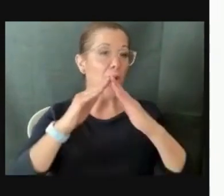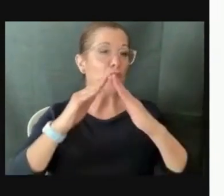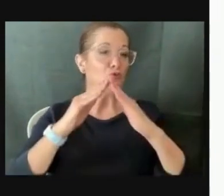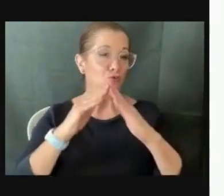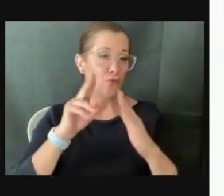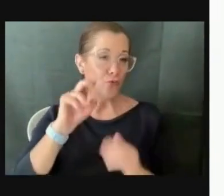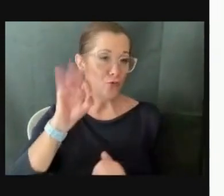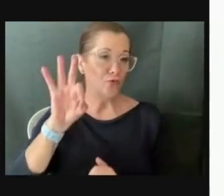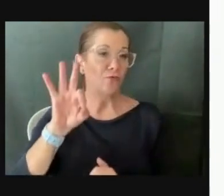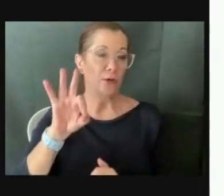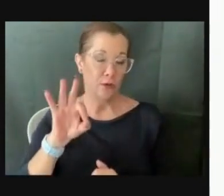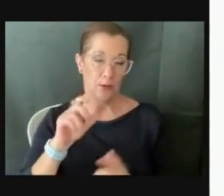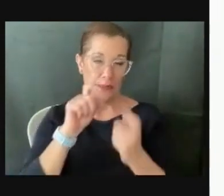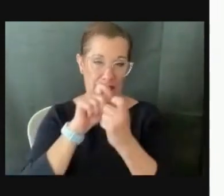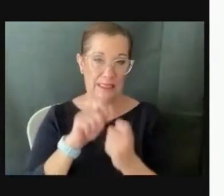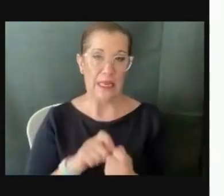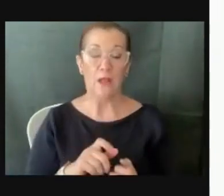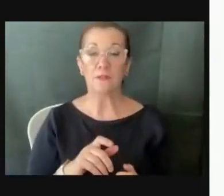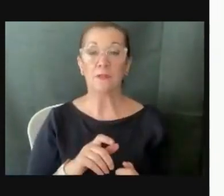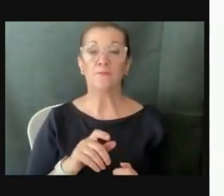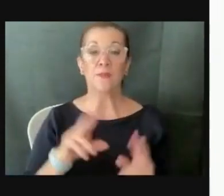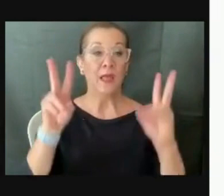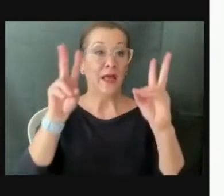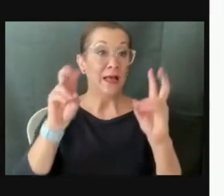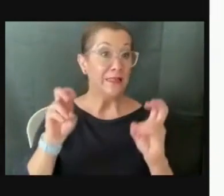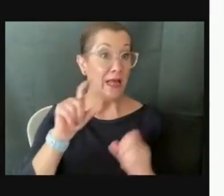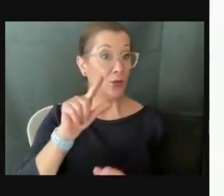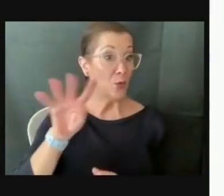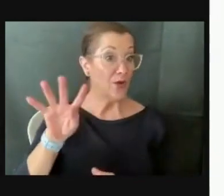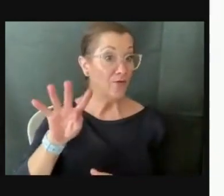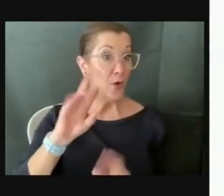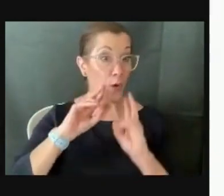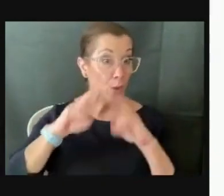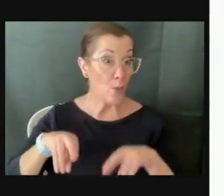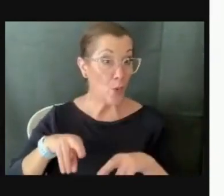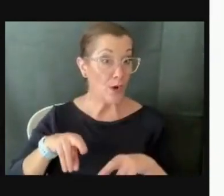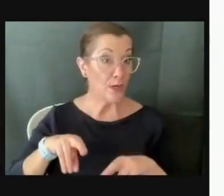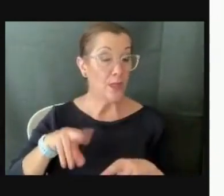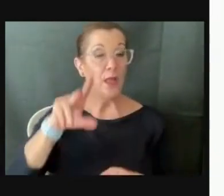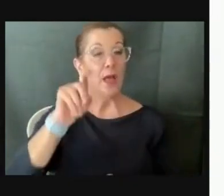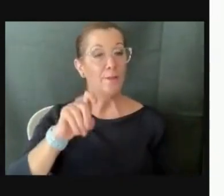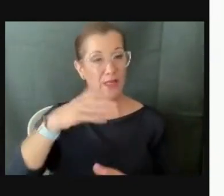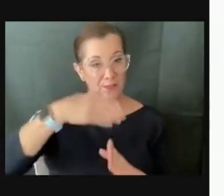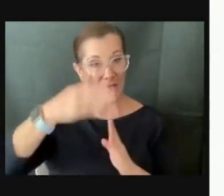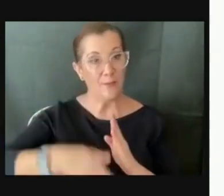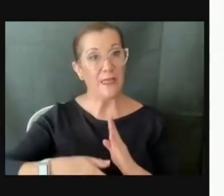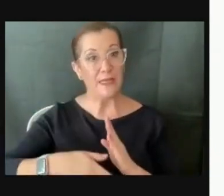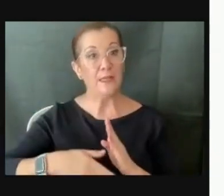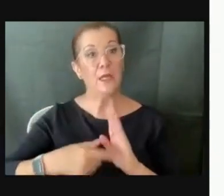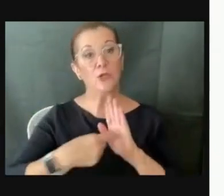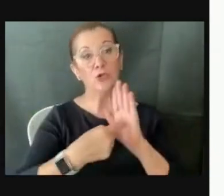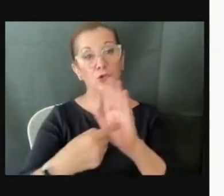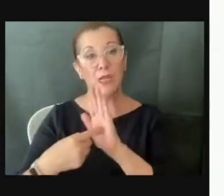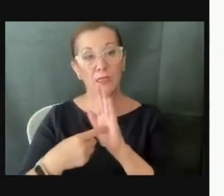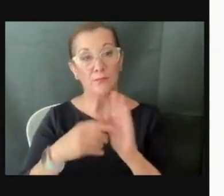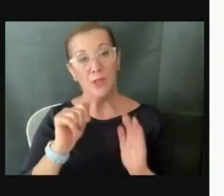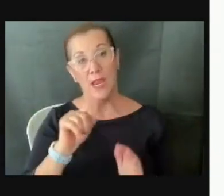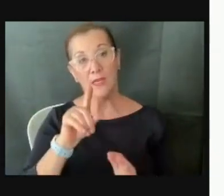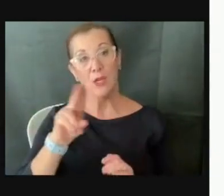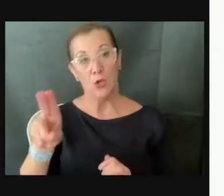details. And the Title 24 report is a report that must be completed to demonstrate